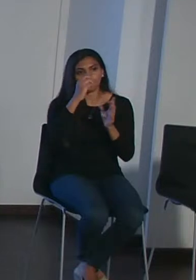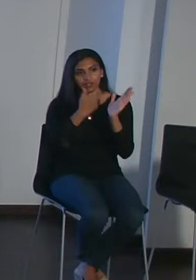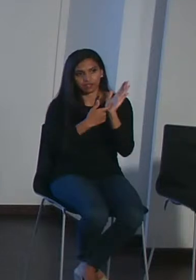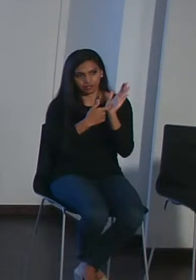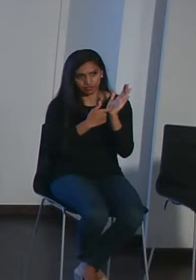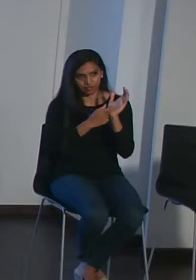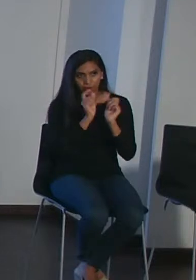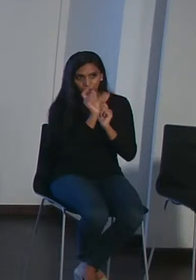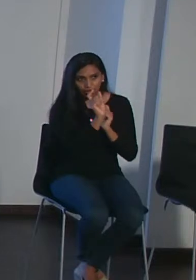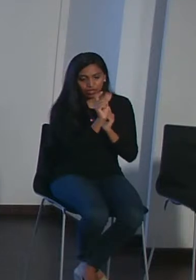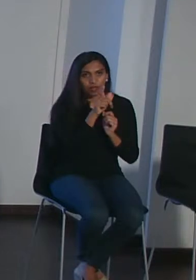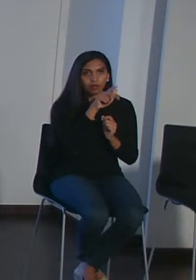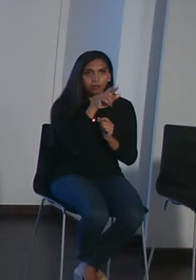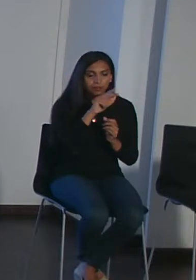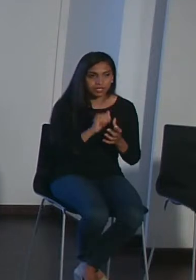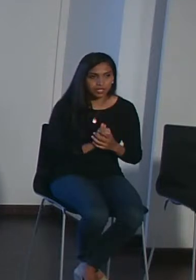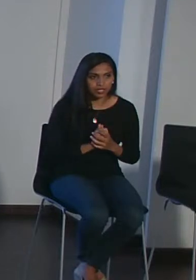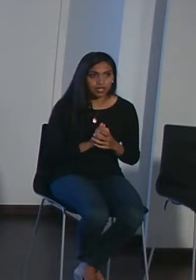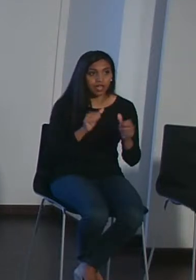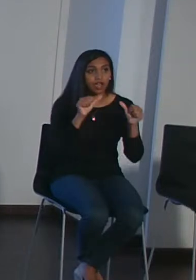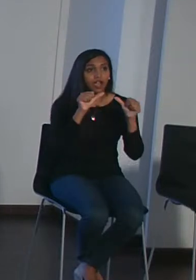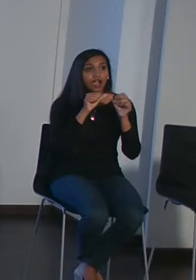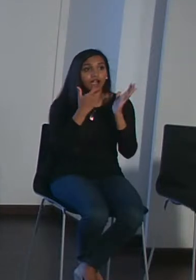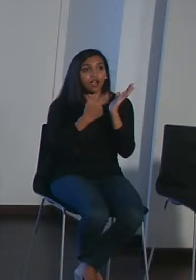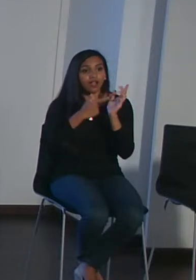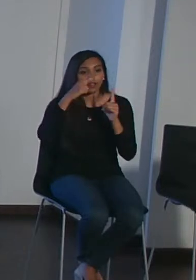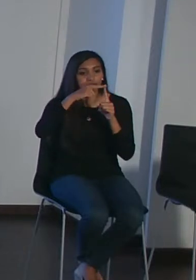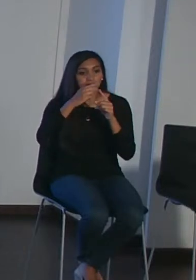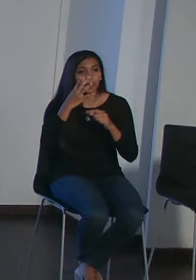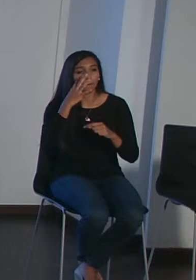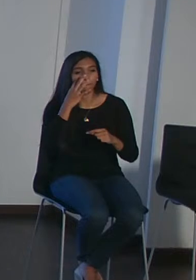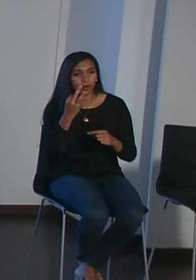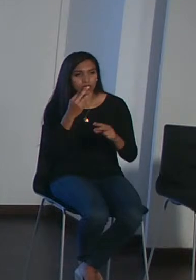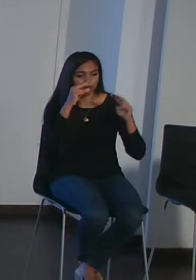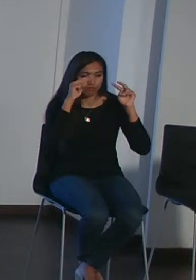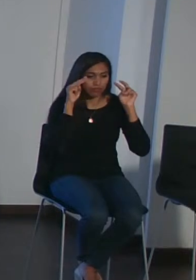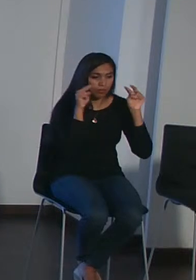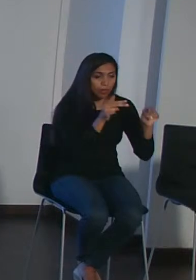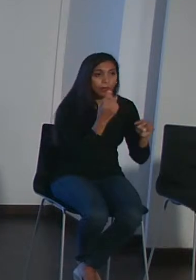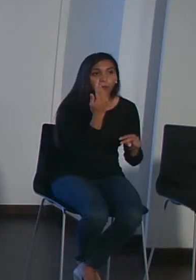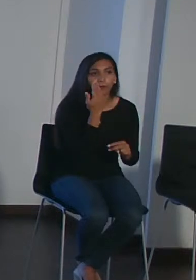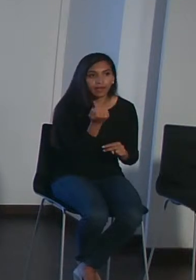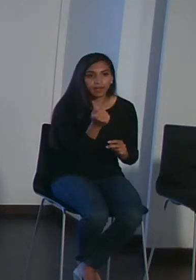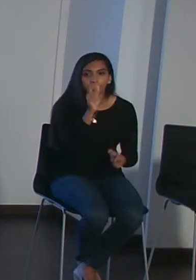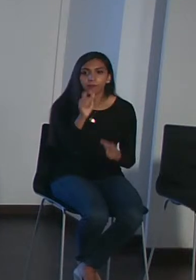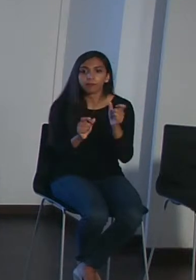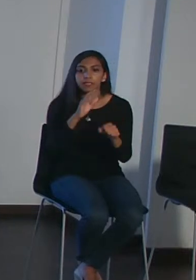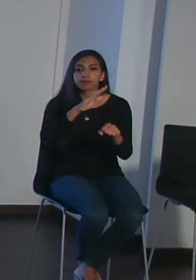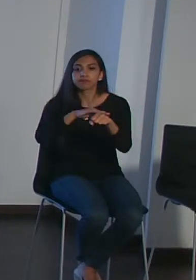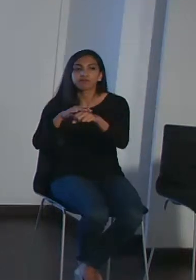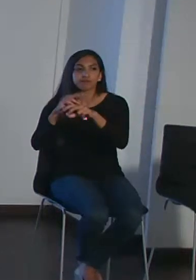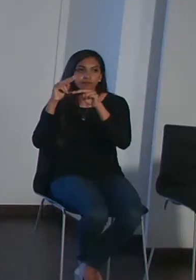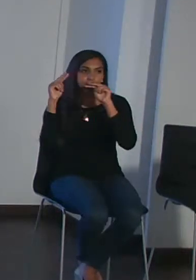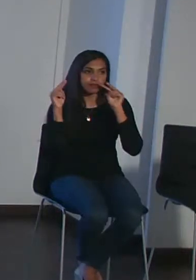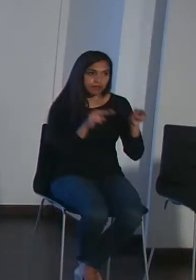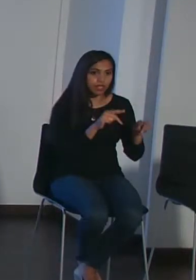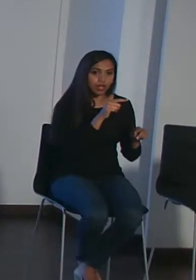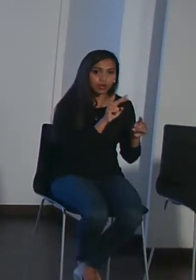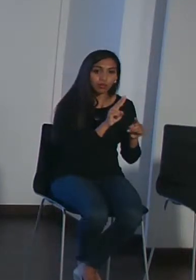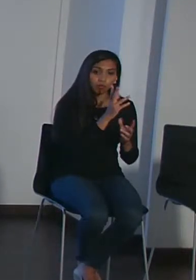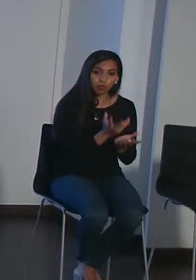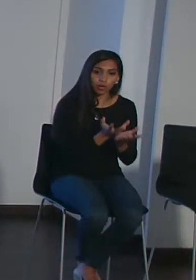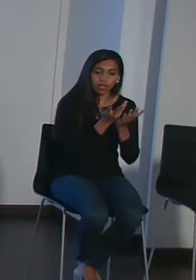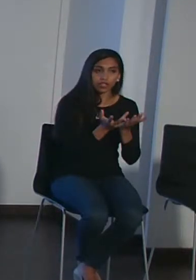understand how significant art is, and because I work with education, I would take